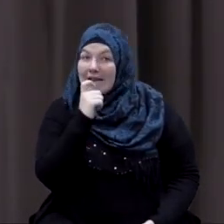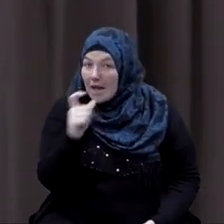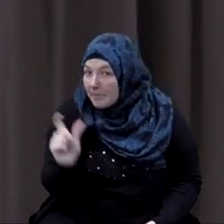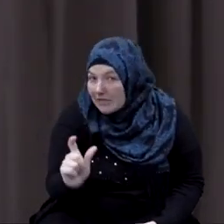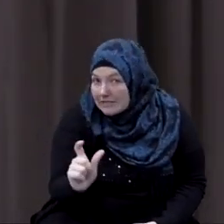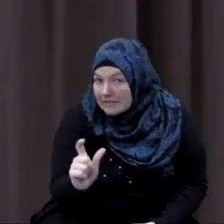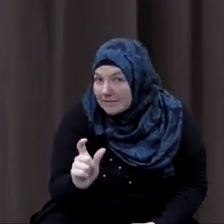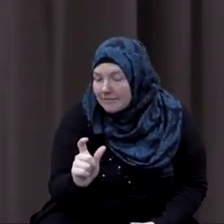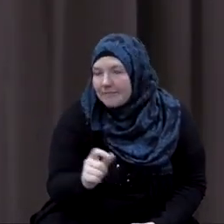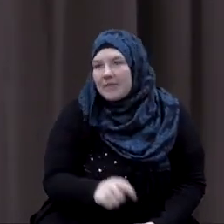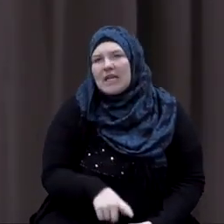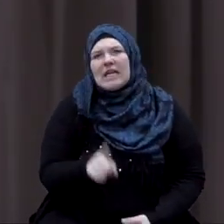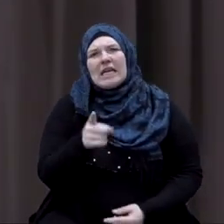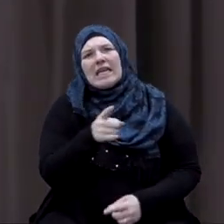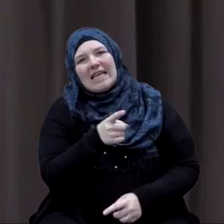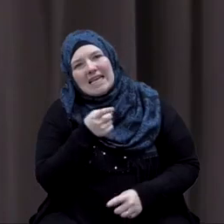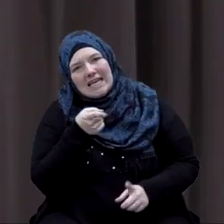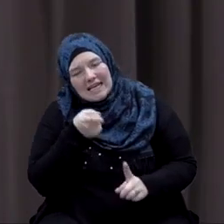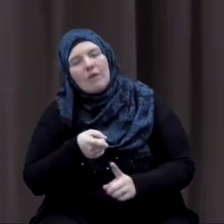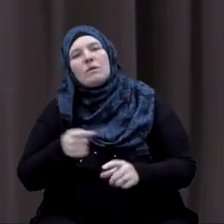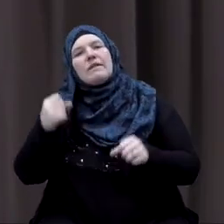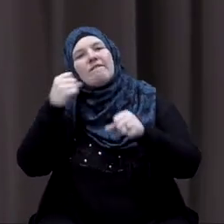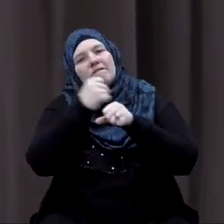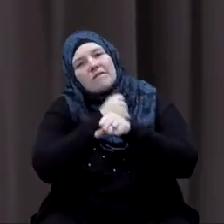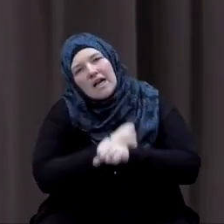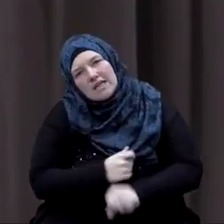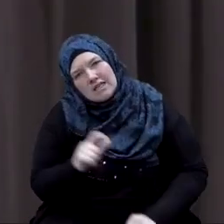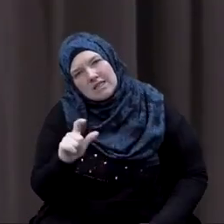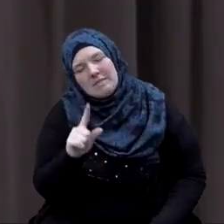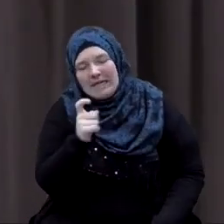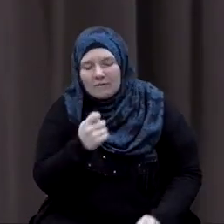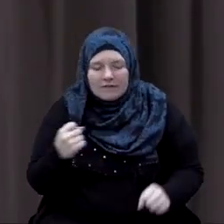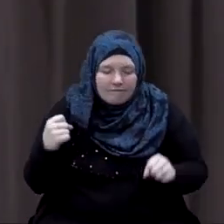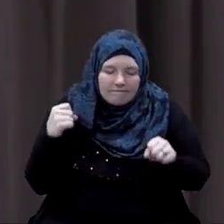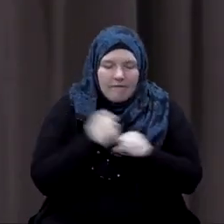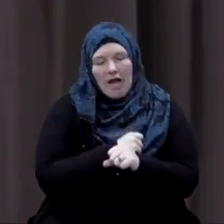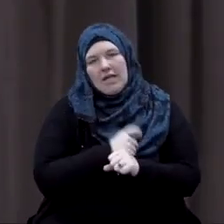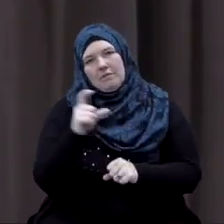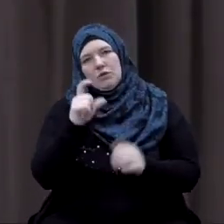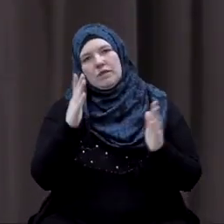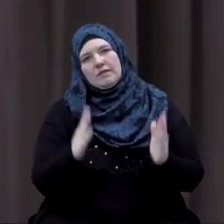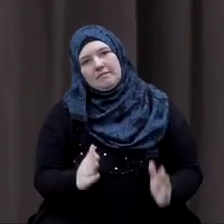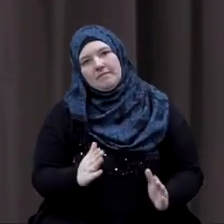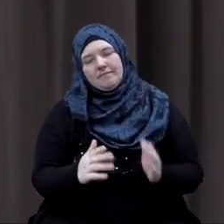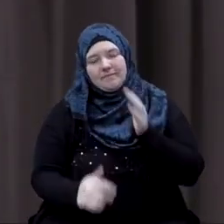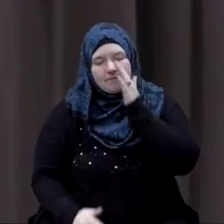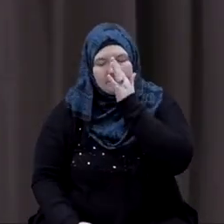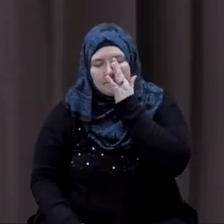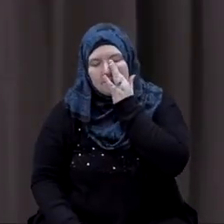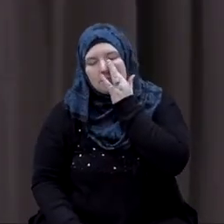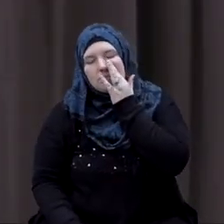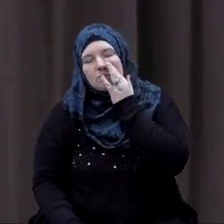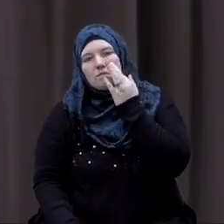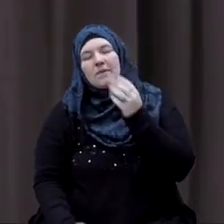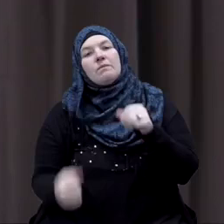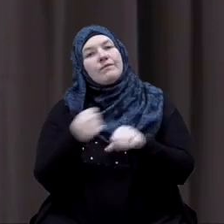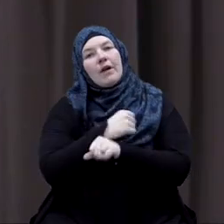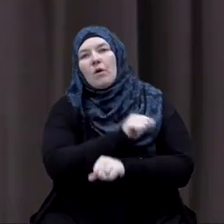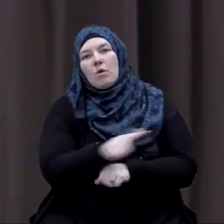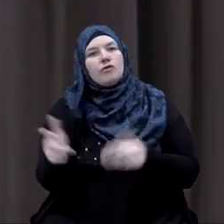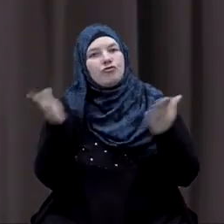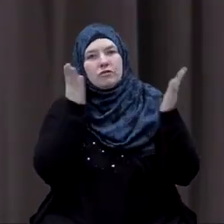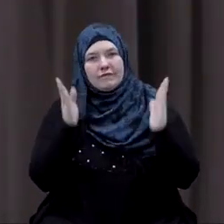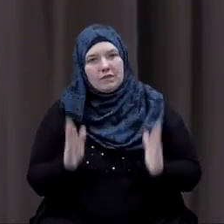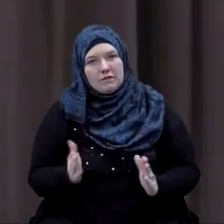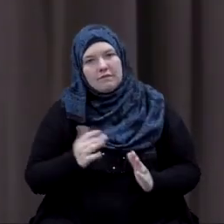non-Muslim, he was fighting Islam and Muslims. He was persecuting his own servants.